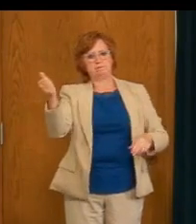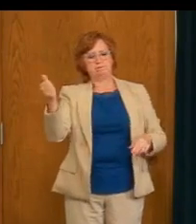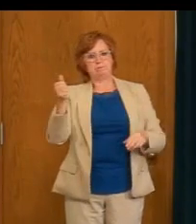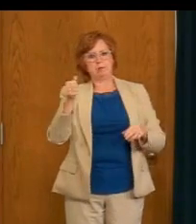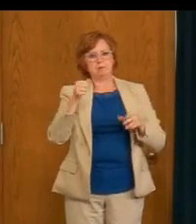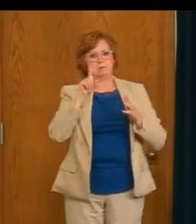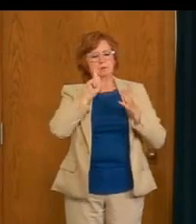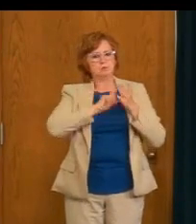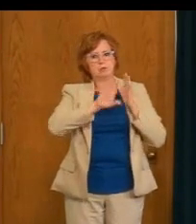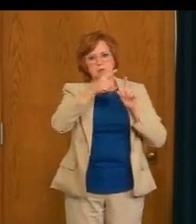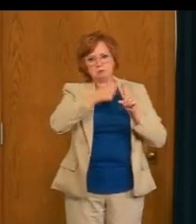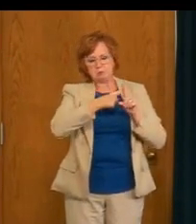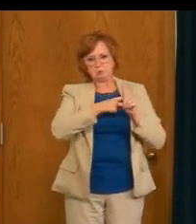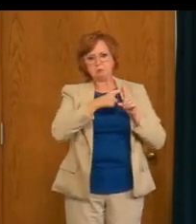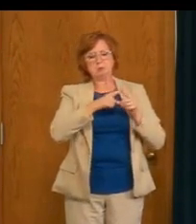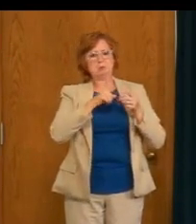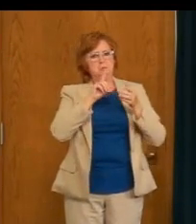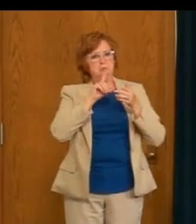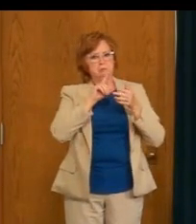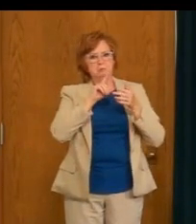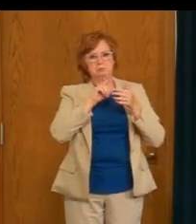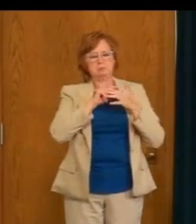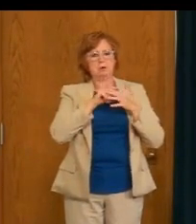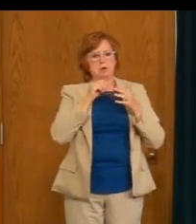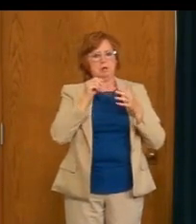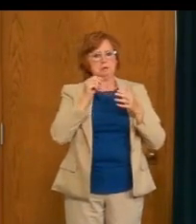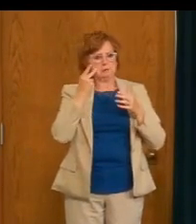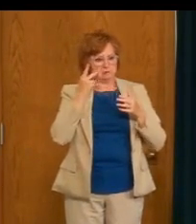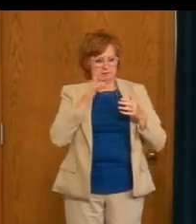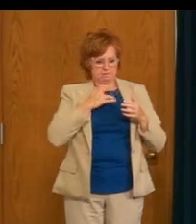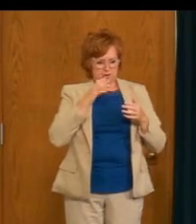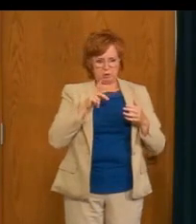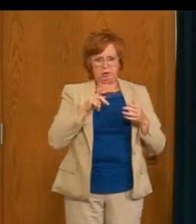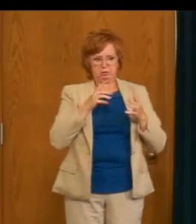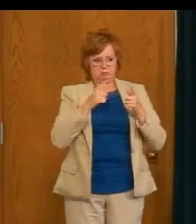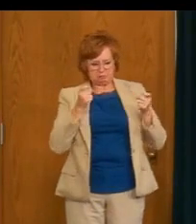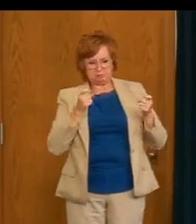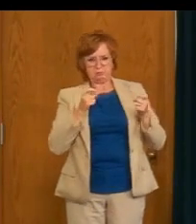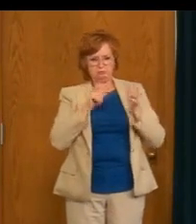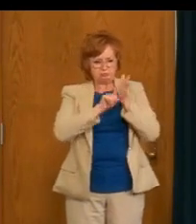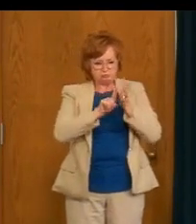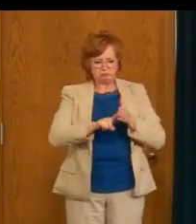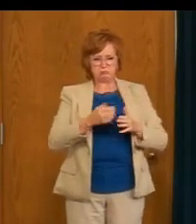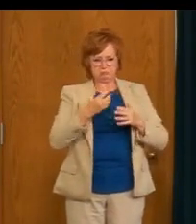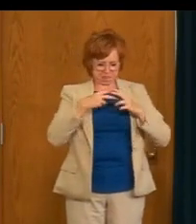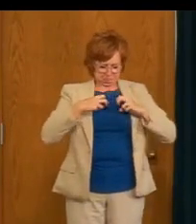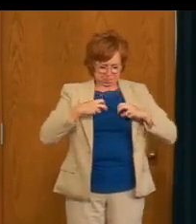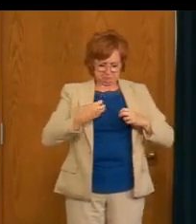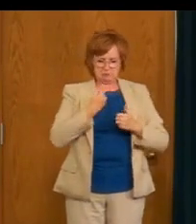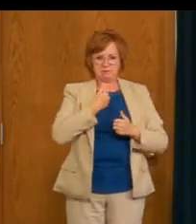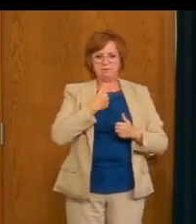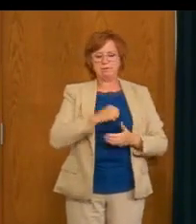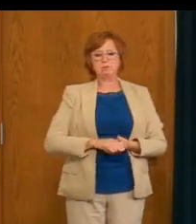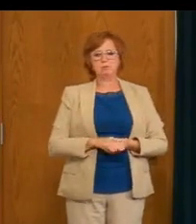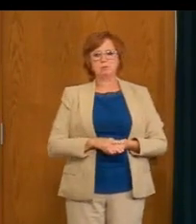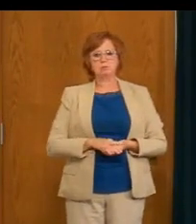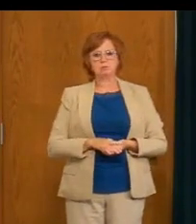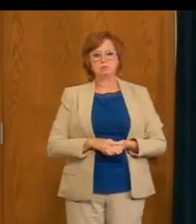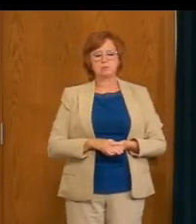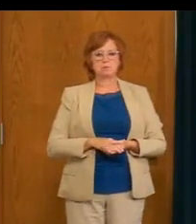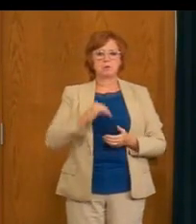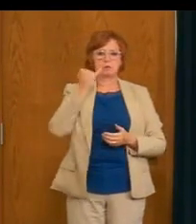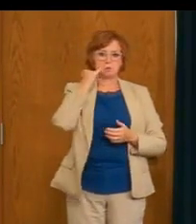tested. All these measures will continue, staying home if you're unwell, getting tested, isolating as a case